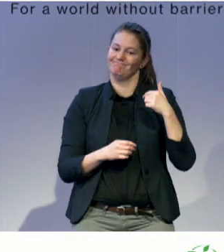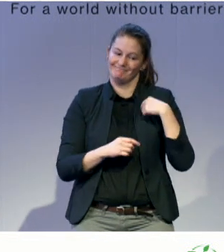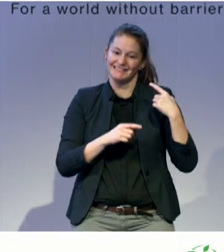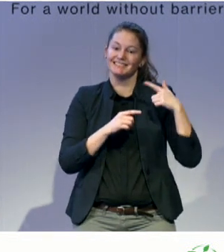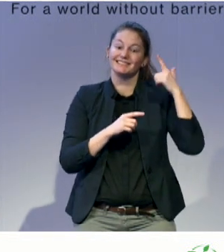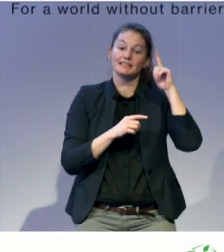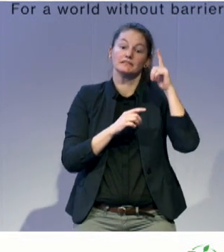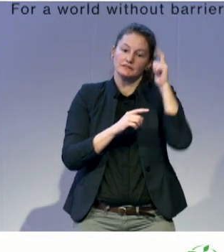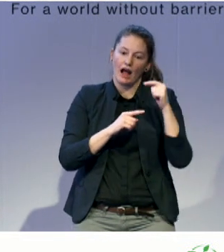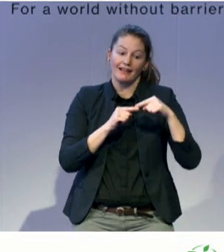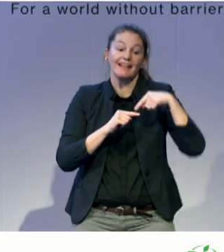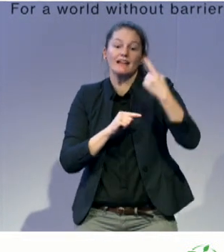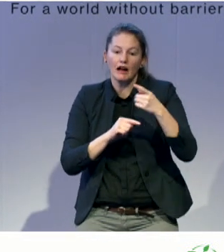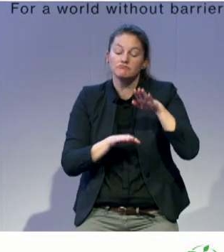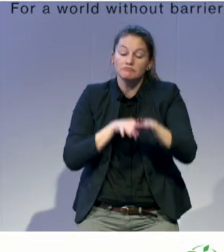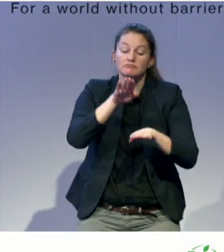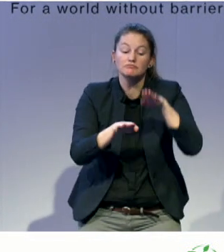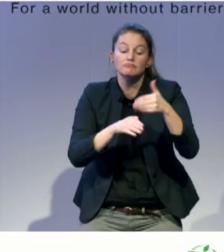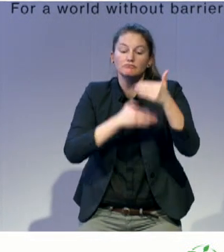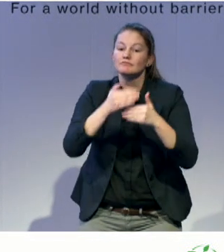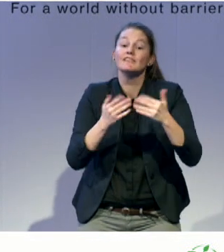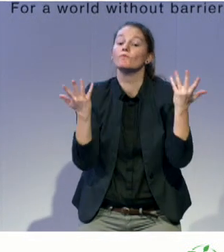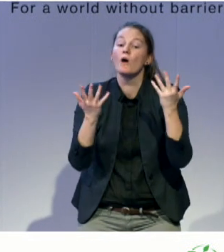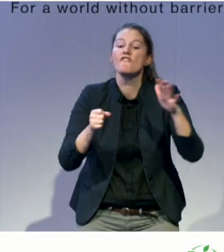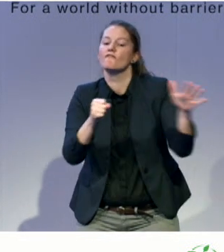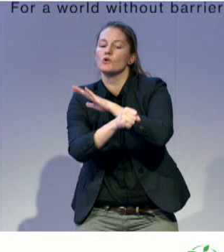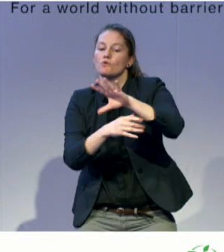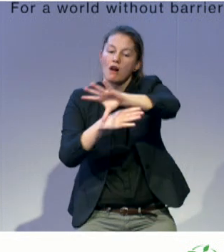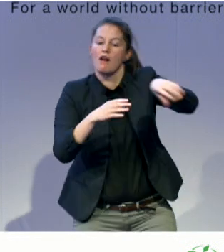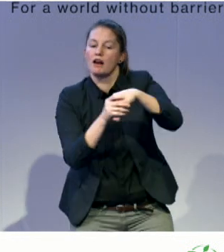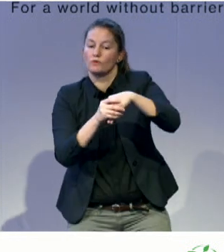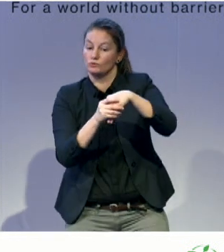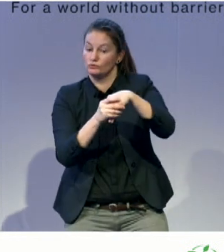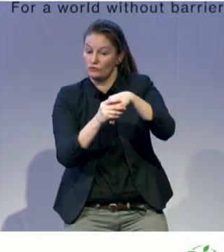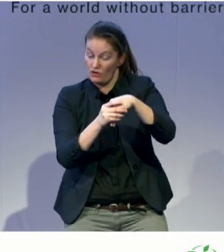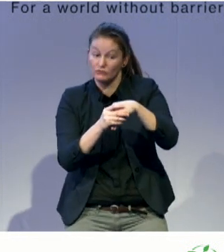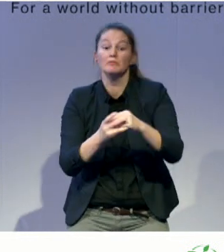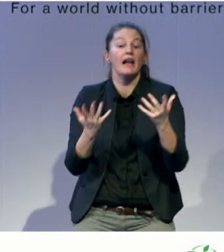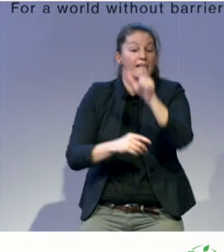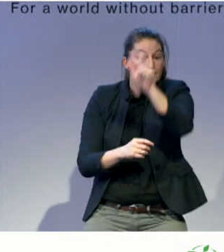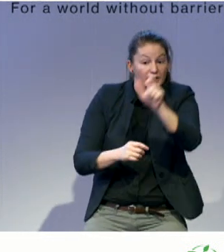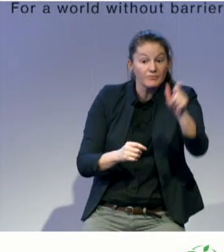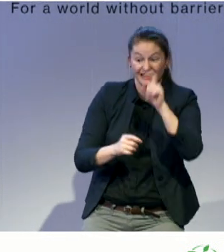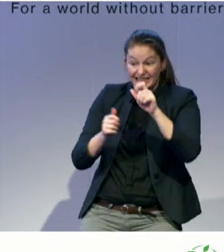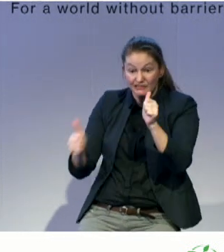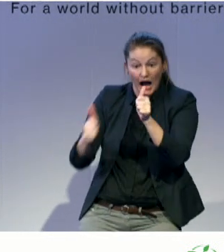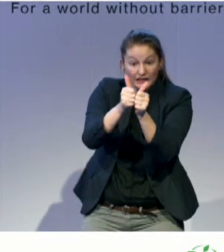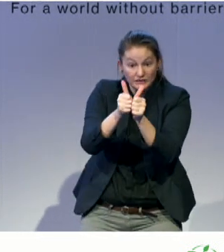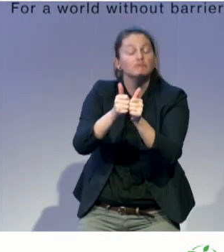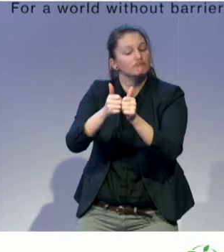be the provision of personal attendance services for persons with disabilities to exercise individual